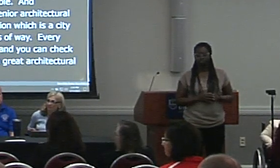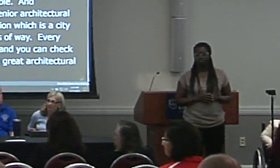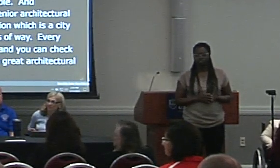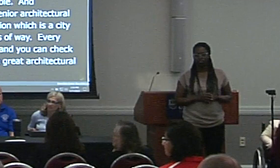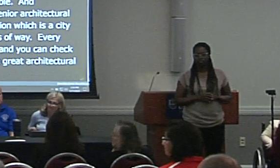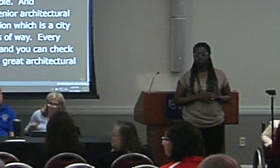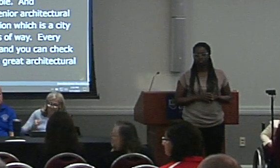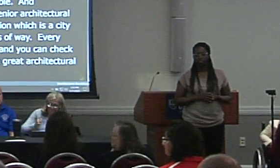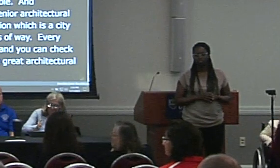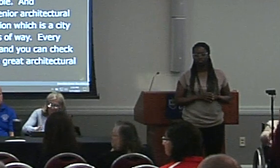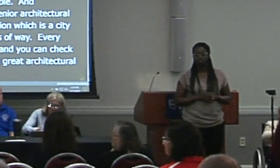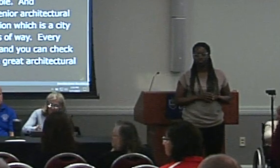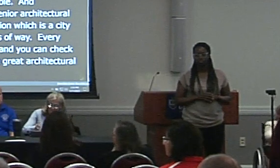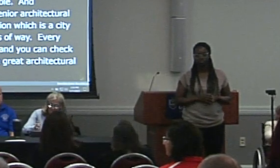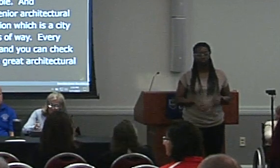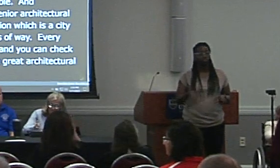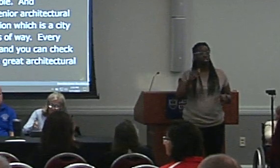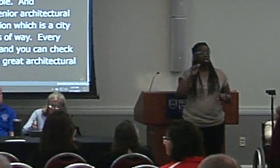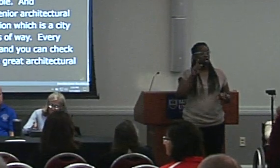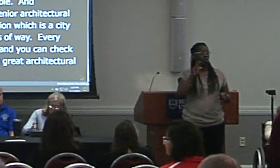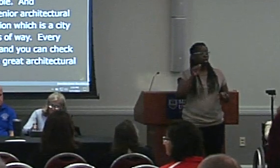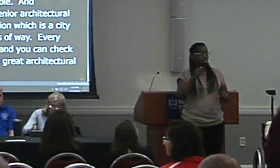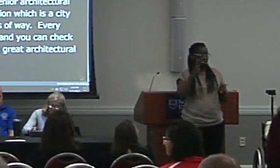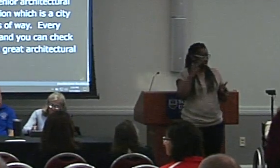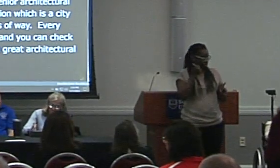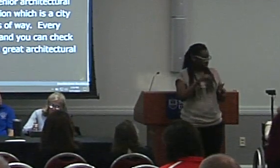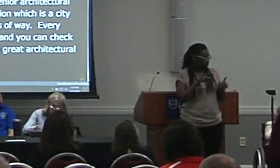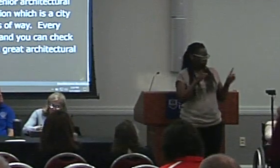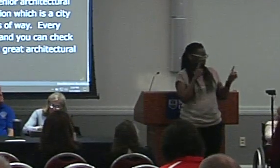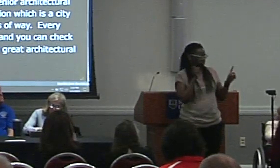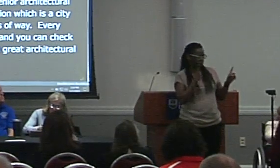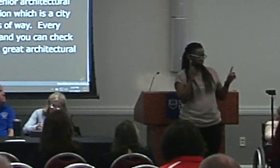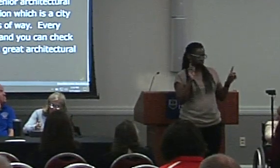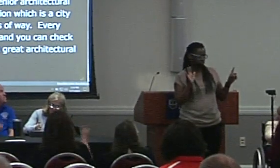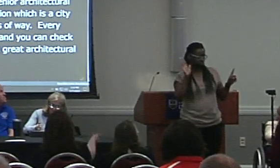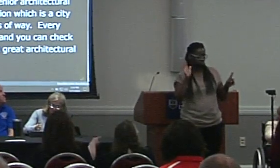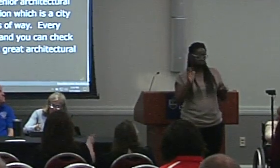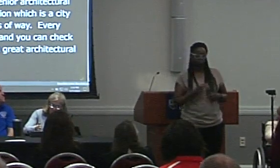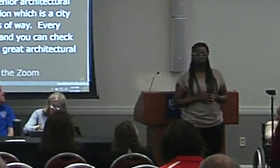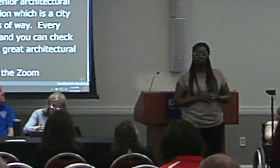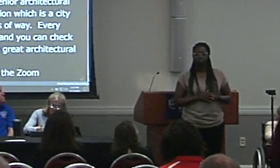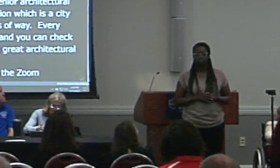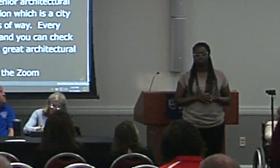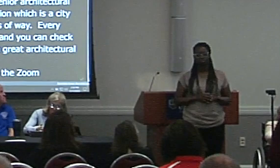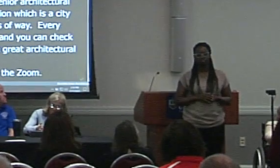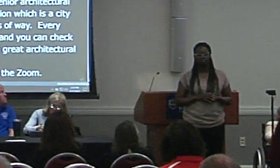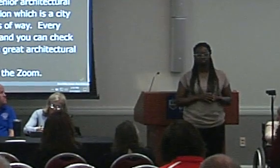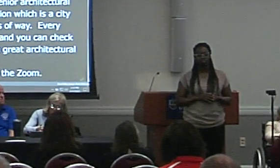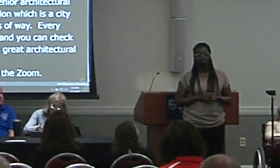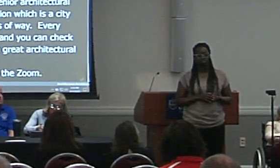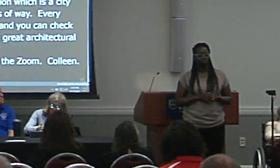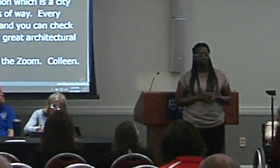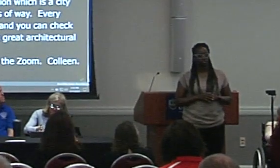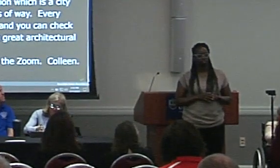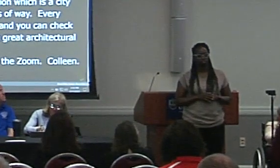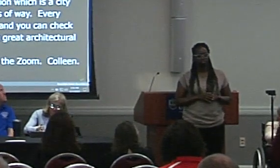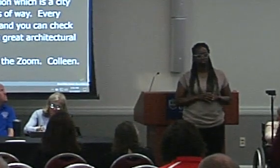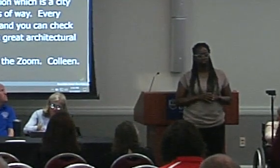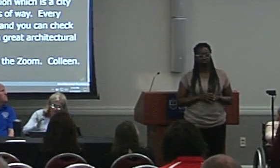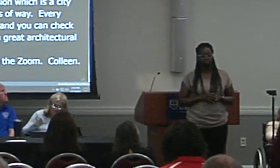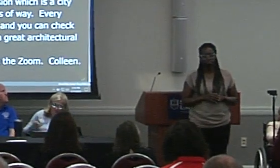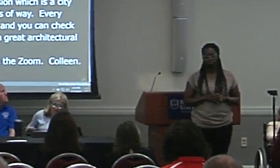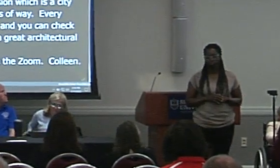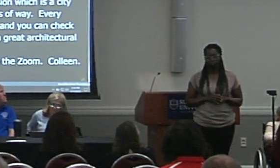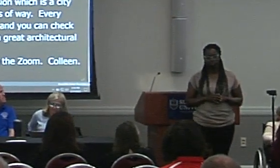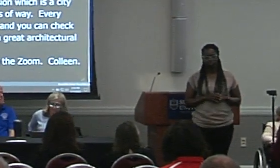Okay, I see another hand in the Zoom. Colleen, are you able to pin Howard? I'm going to ask Howard Trackman to